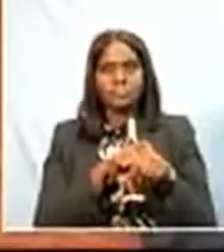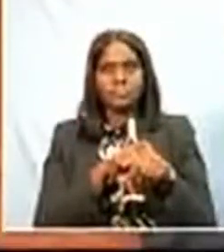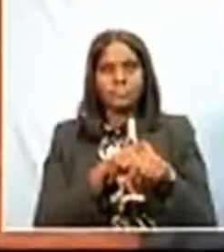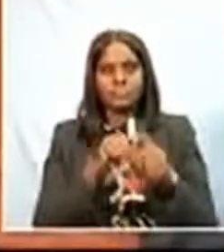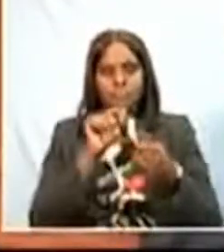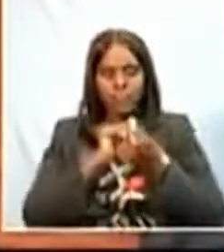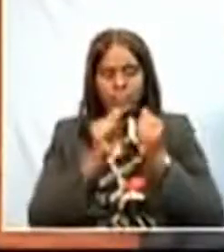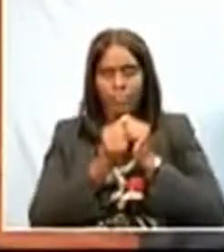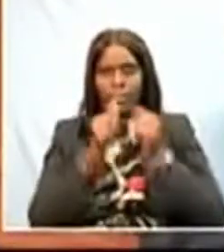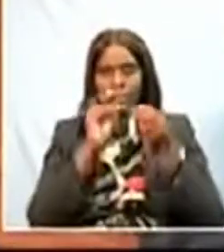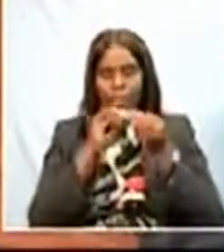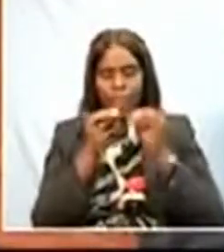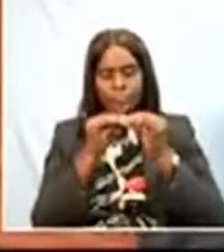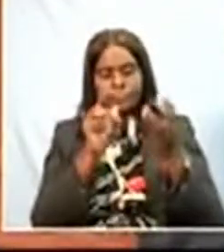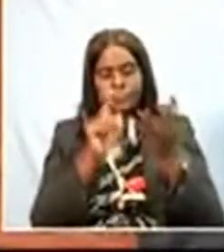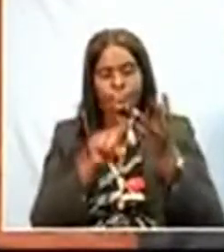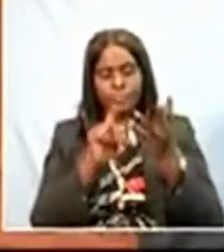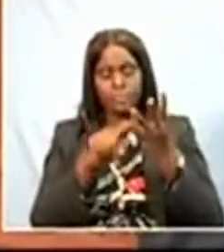Query number 4, Chair,